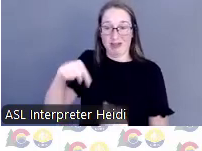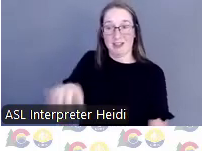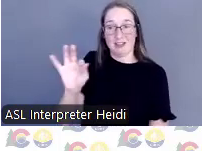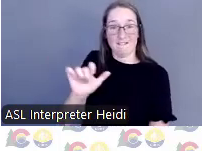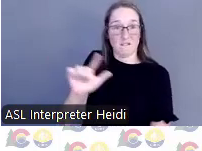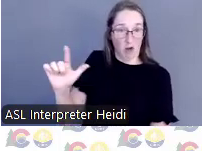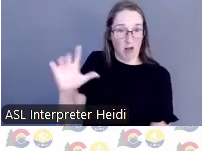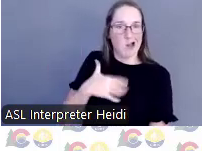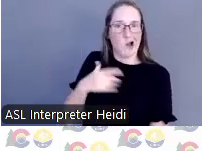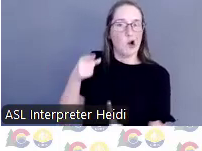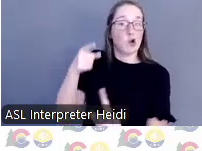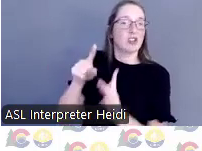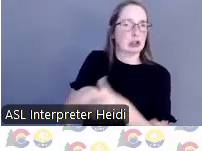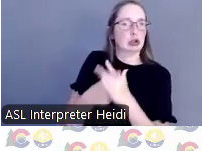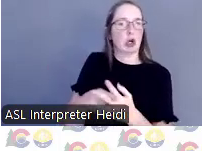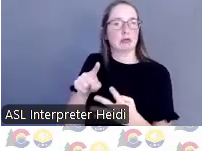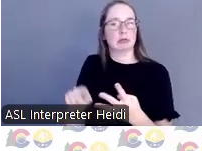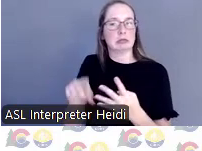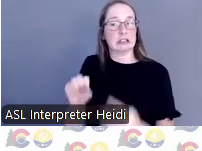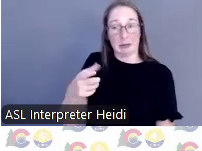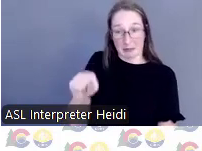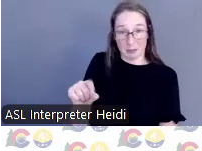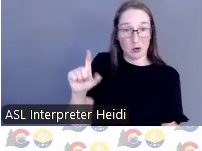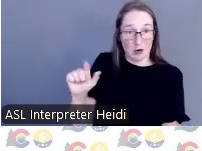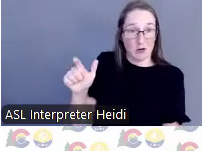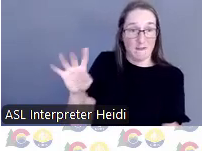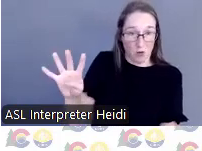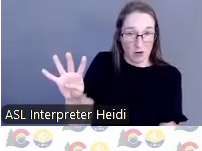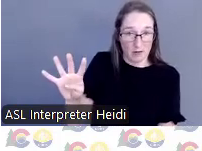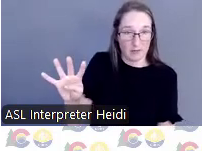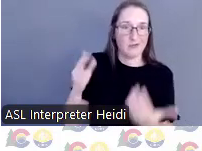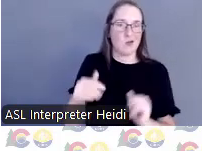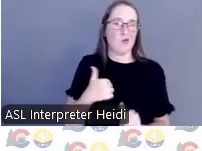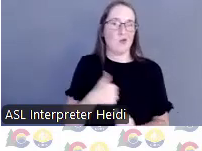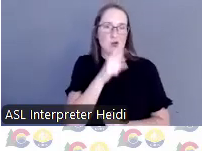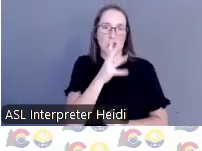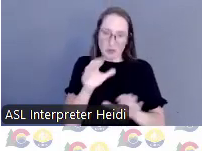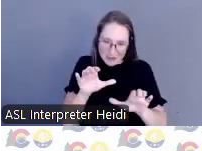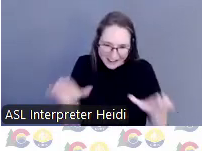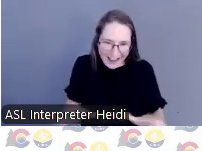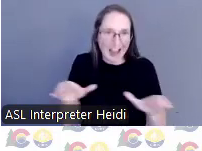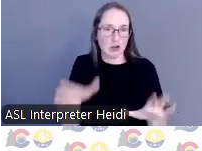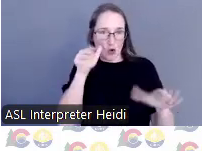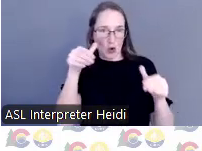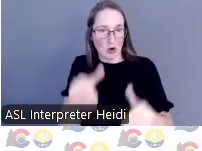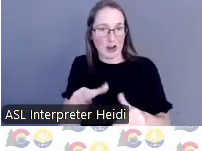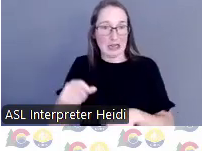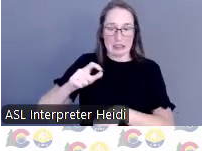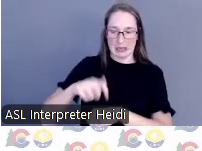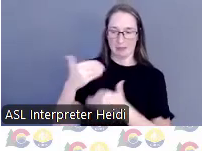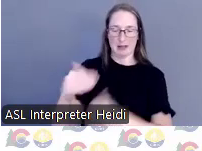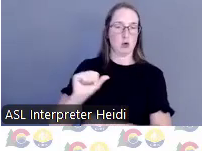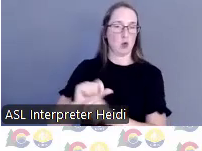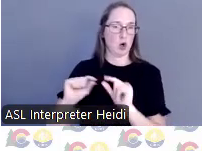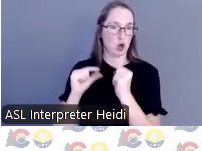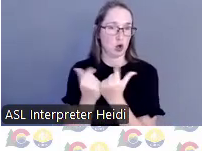this fall, and our goal is to begin sometime in September of 2024. We really want this to be action-oriented and a